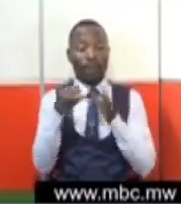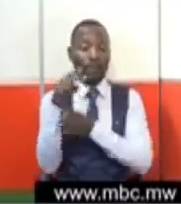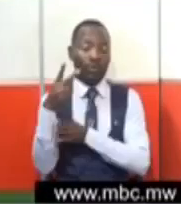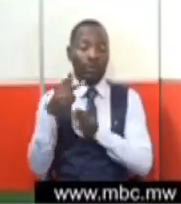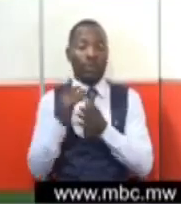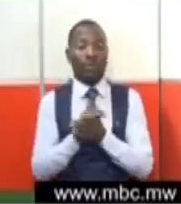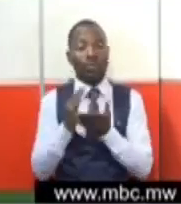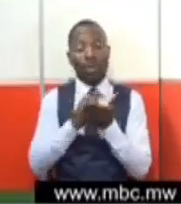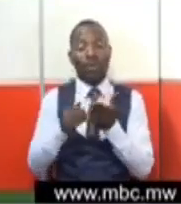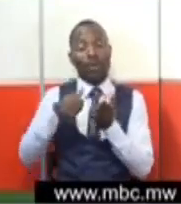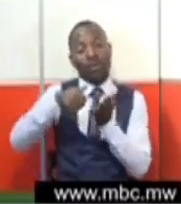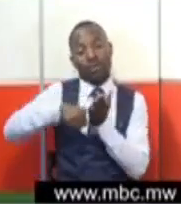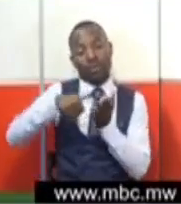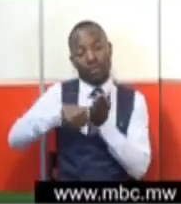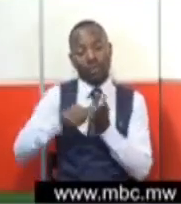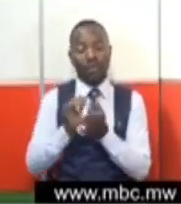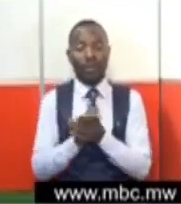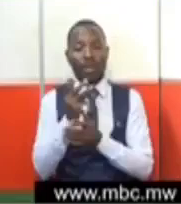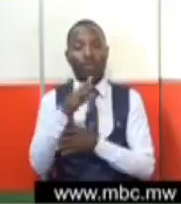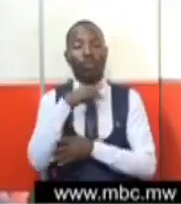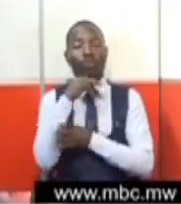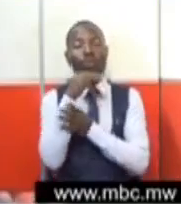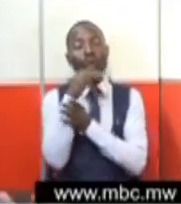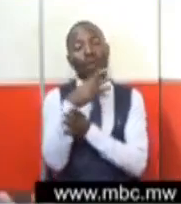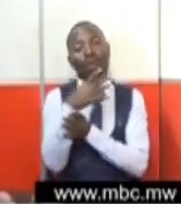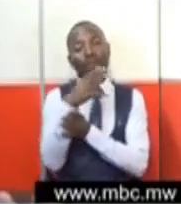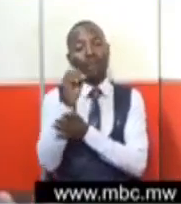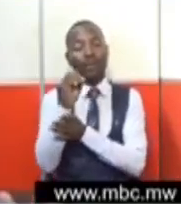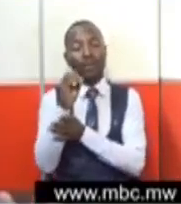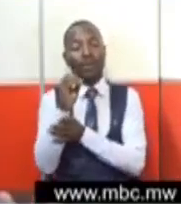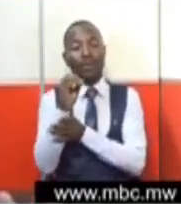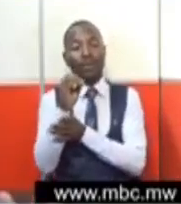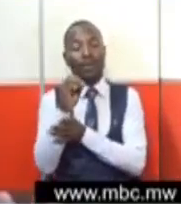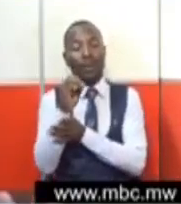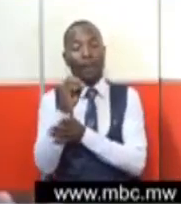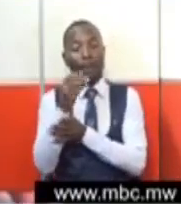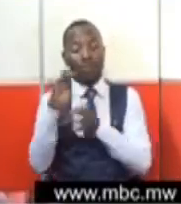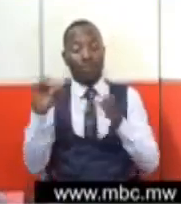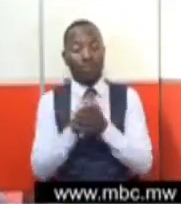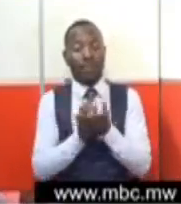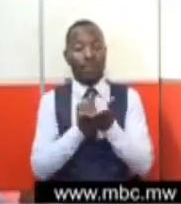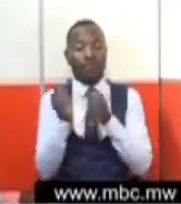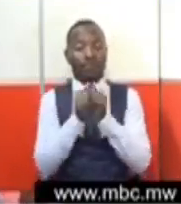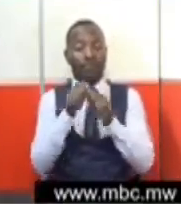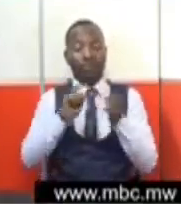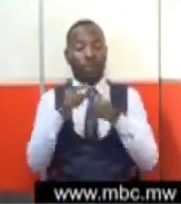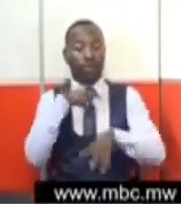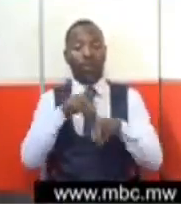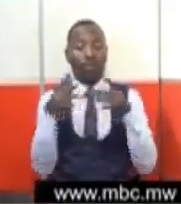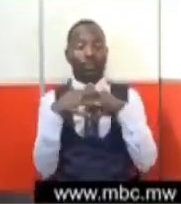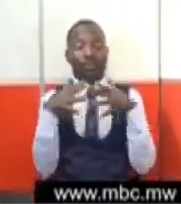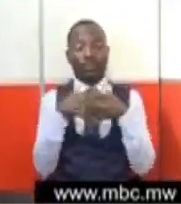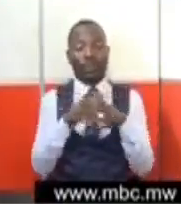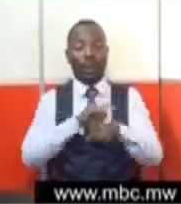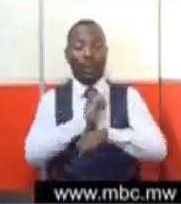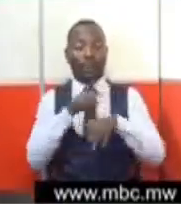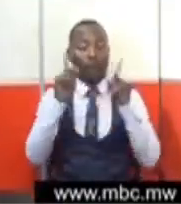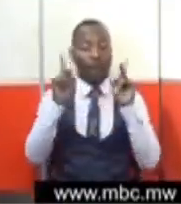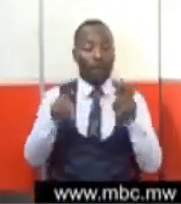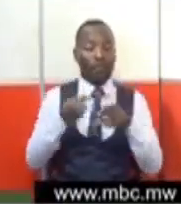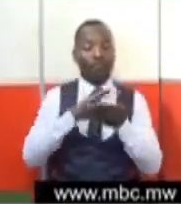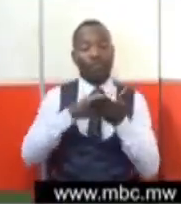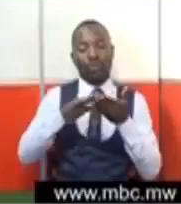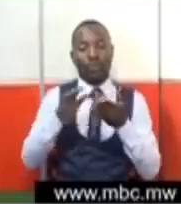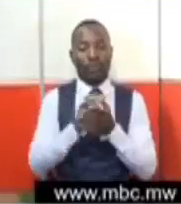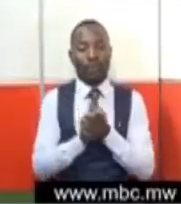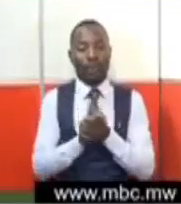loan disbursement worth 350 billion kwacha will benefit more people, transforming lives and empowering Malawians economically.